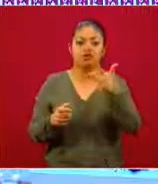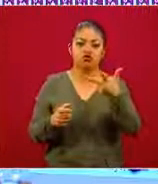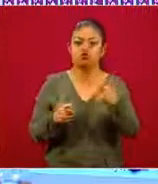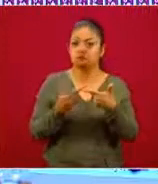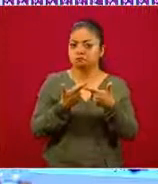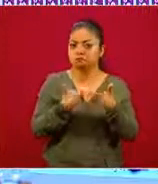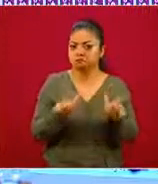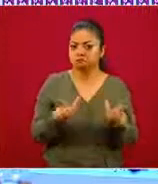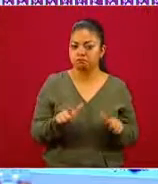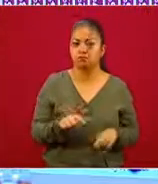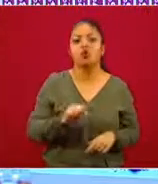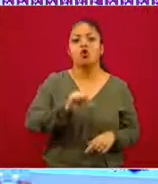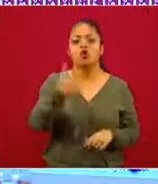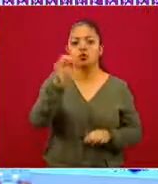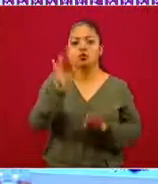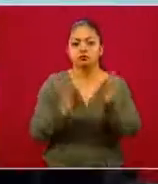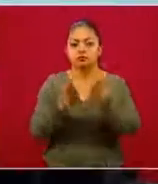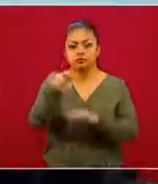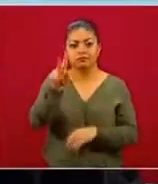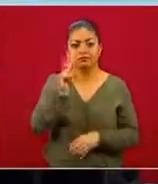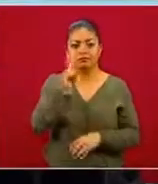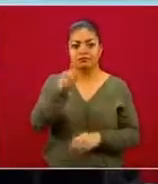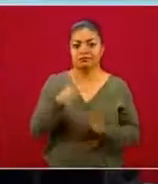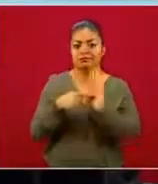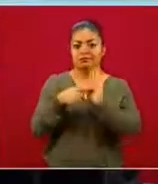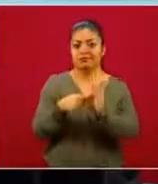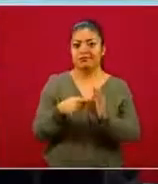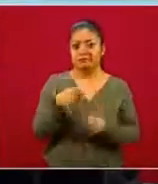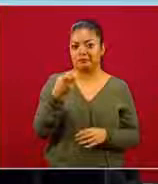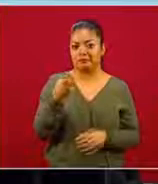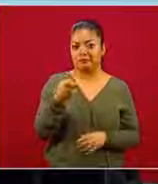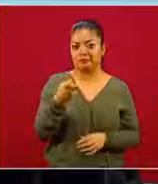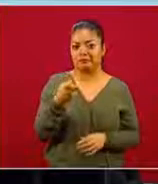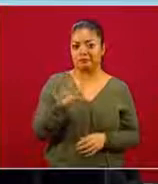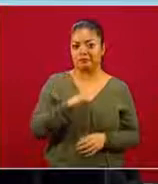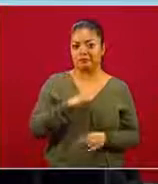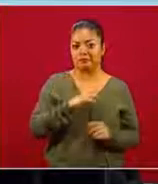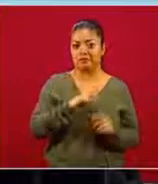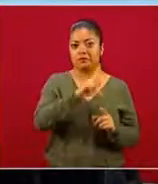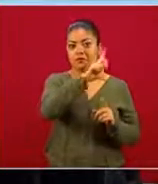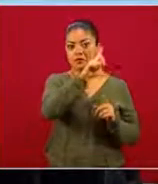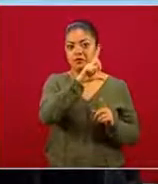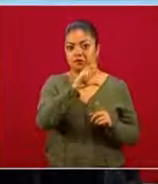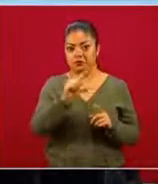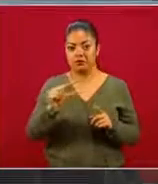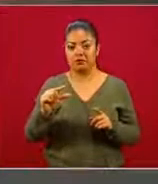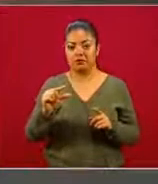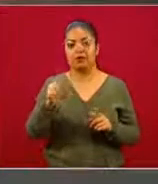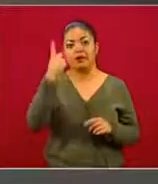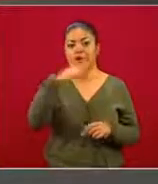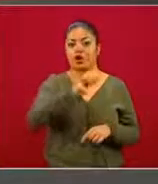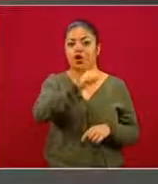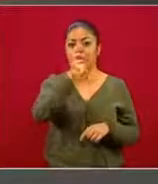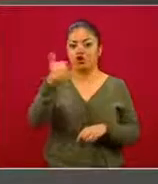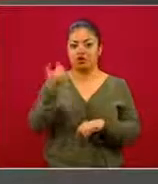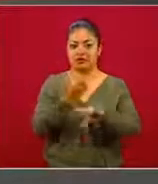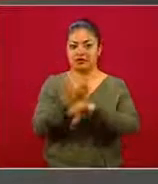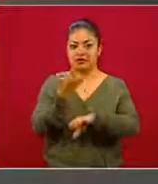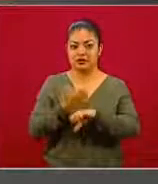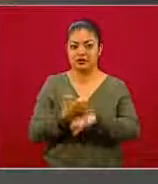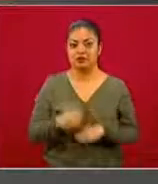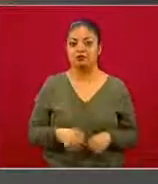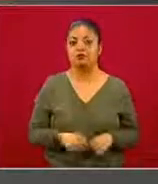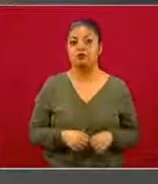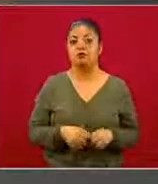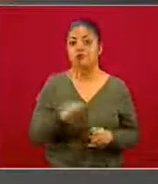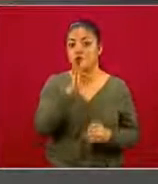illness are occupied in Mexico City, and 28% are available. And you can see the rest of those percentages right